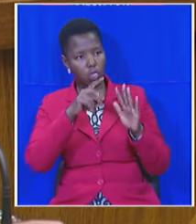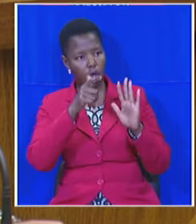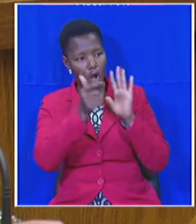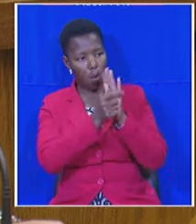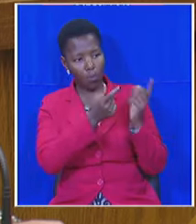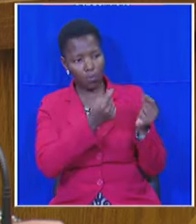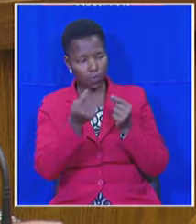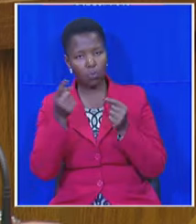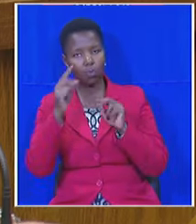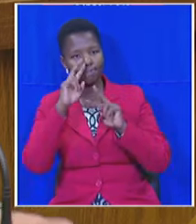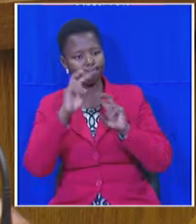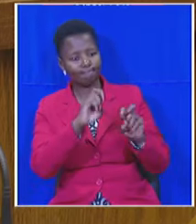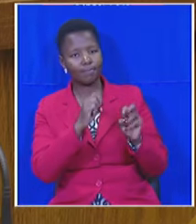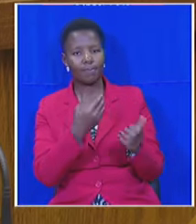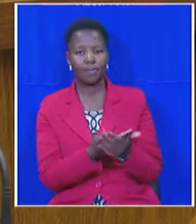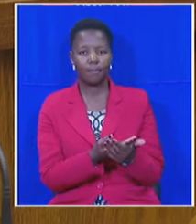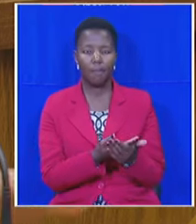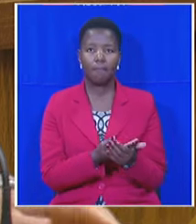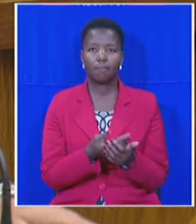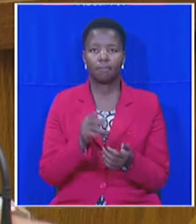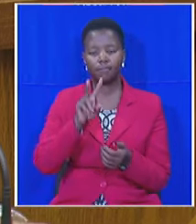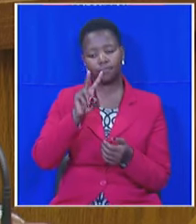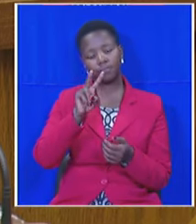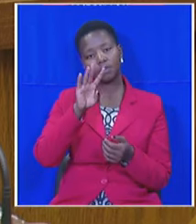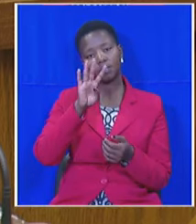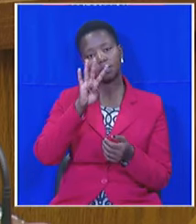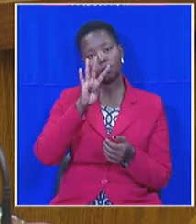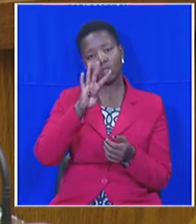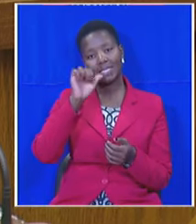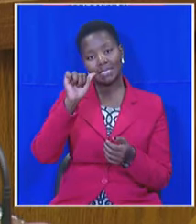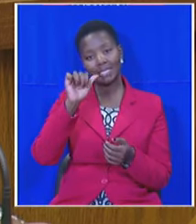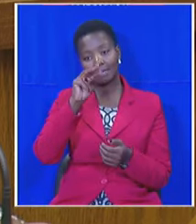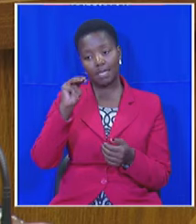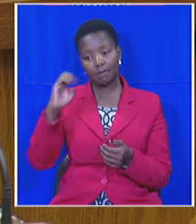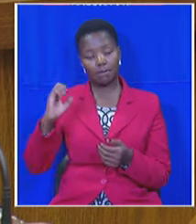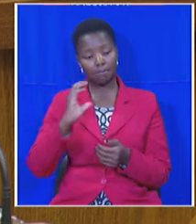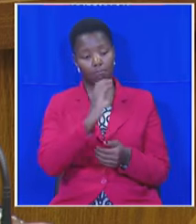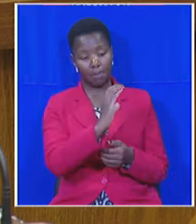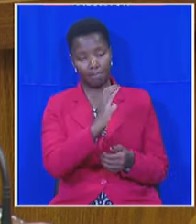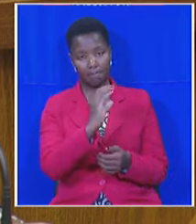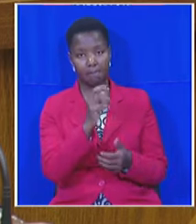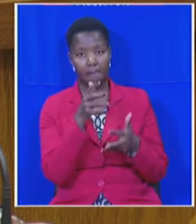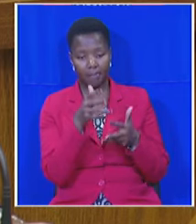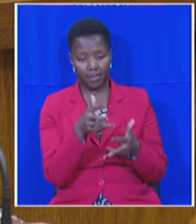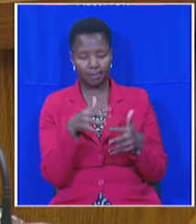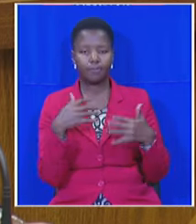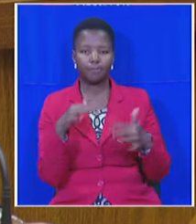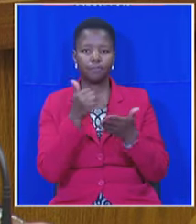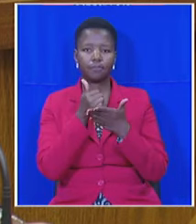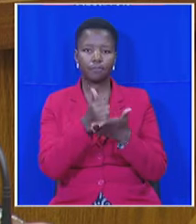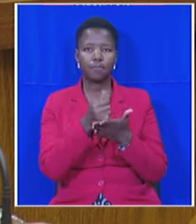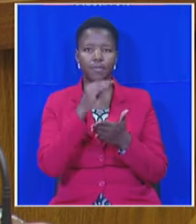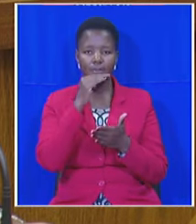by a member of the police. The 246 million allocated in the current year will facilitate the independent and